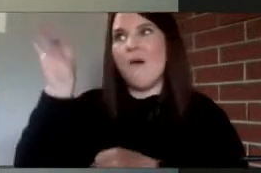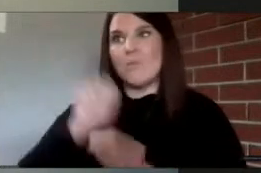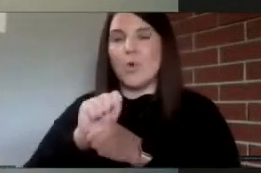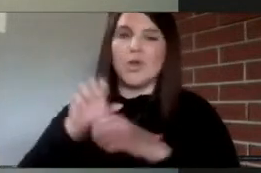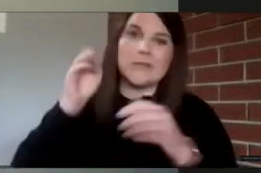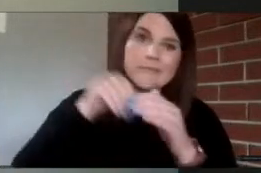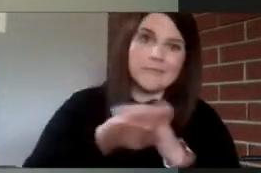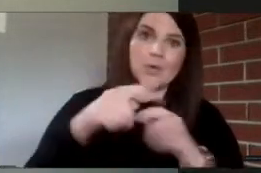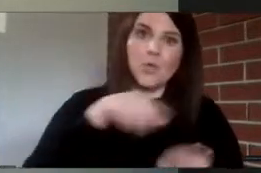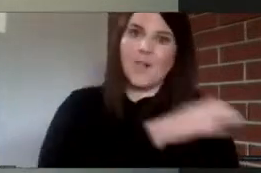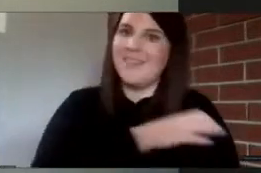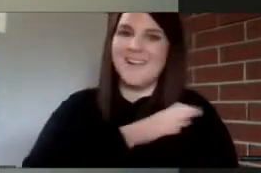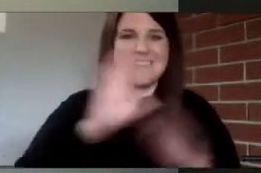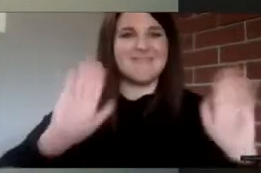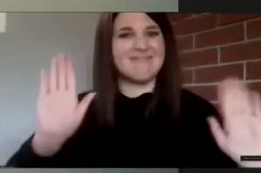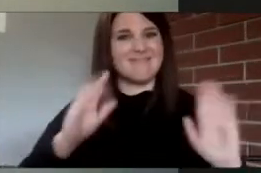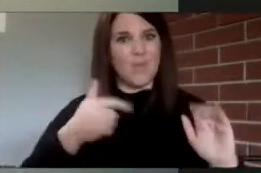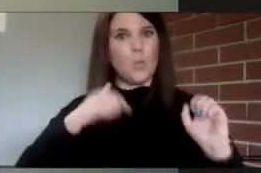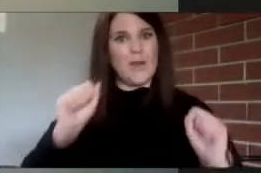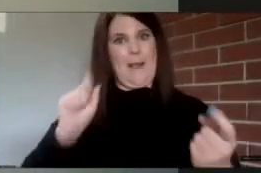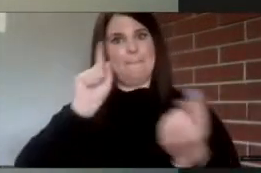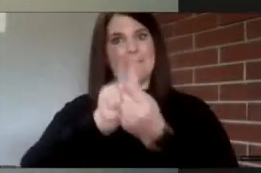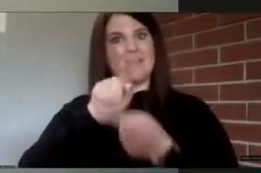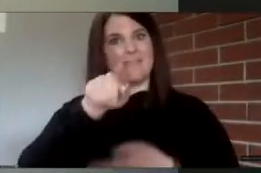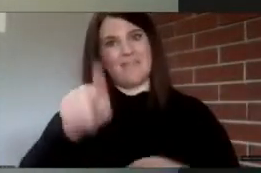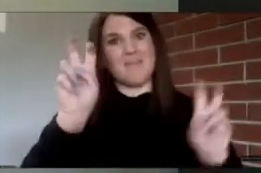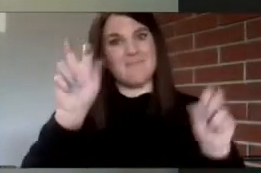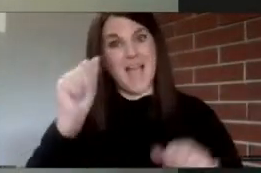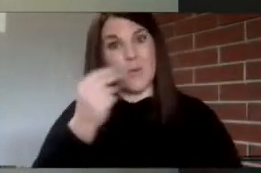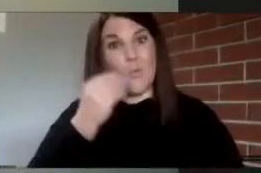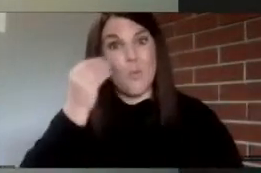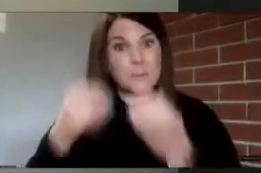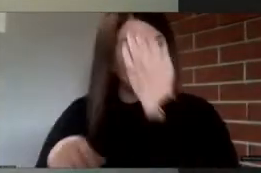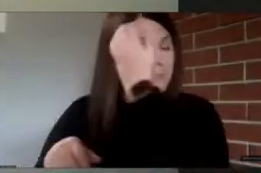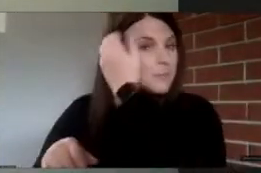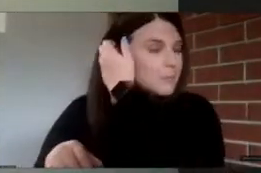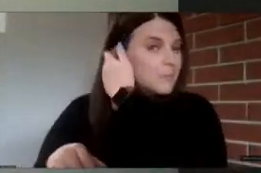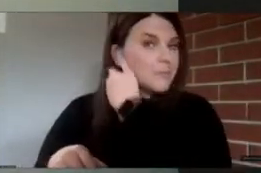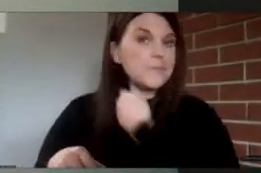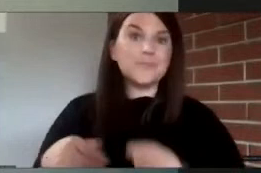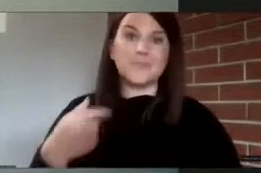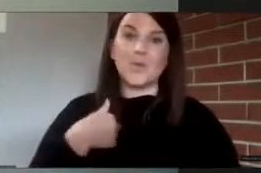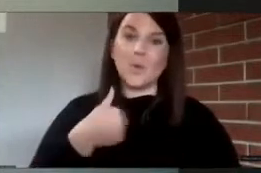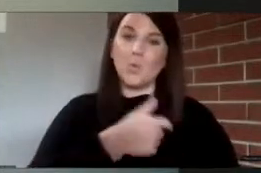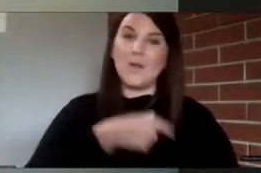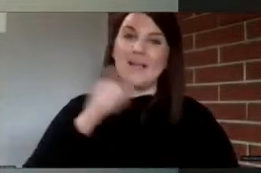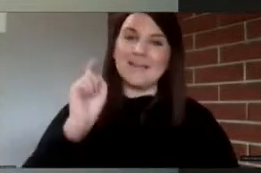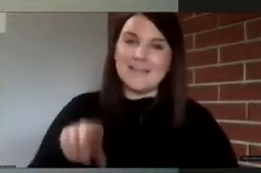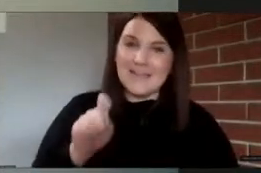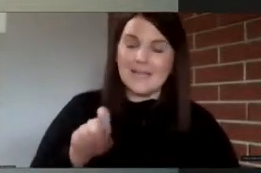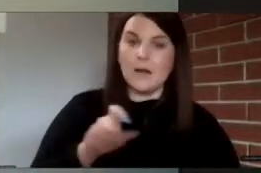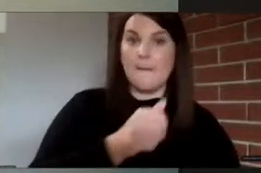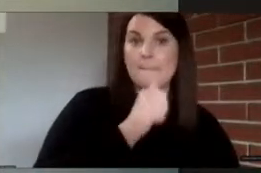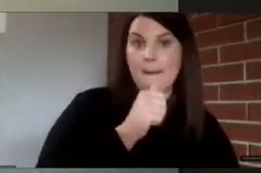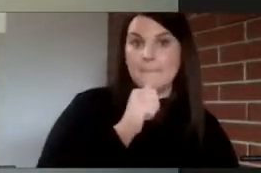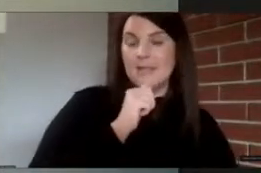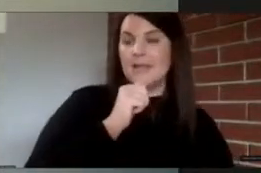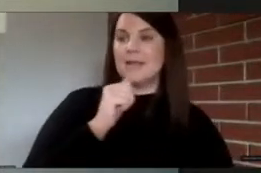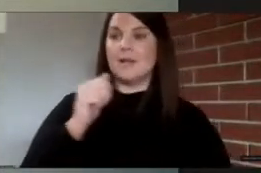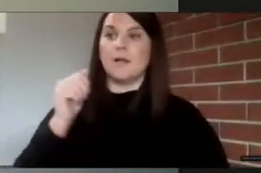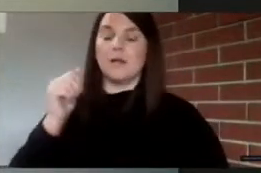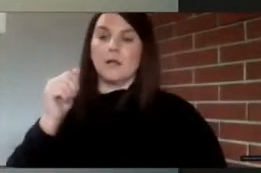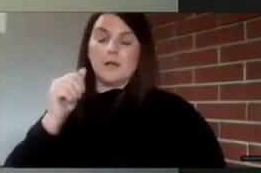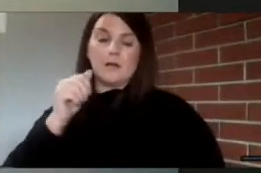the care to them where they are. We need a public-private partnership to bridge that digital